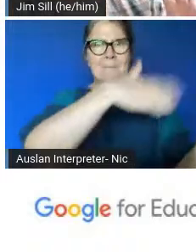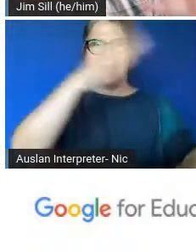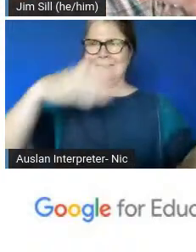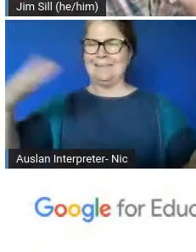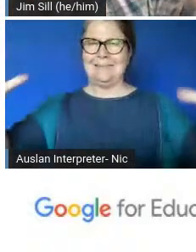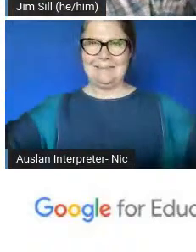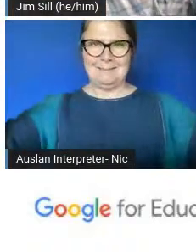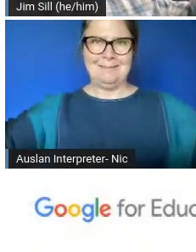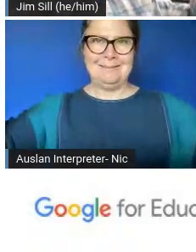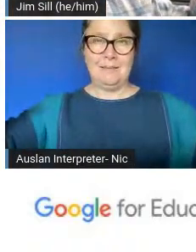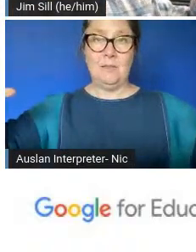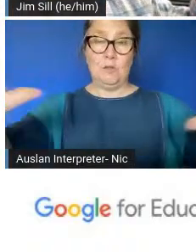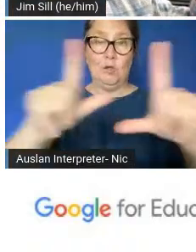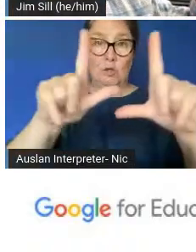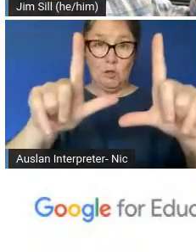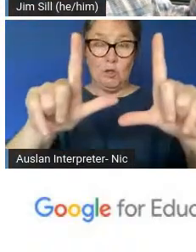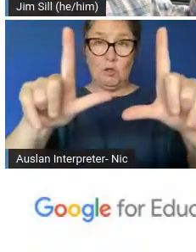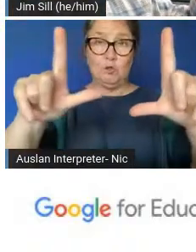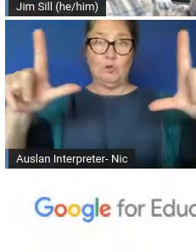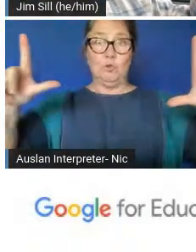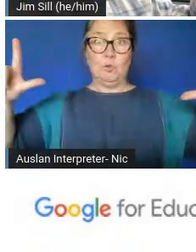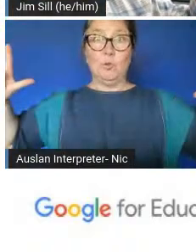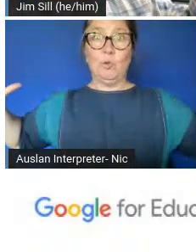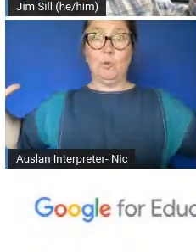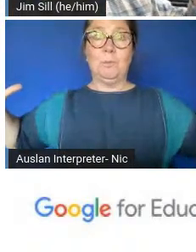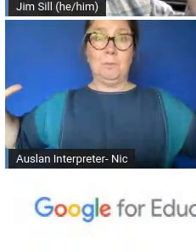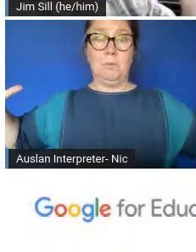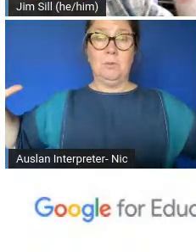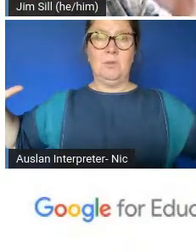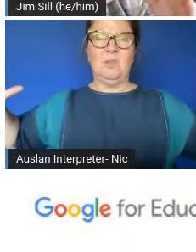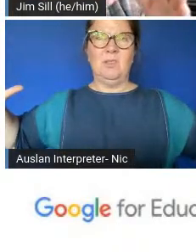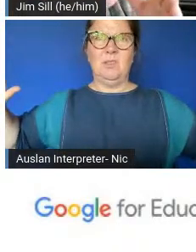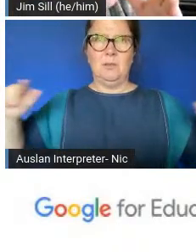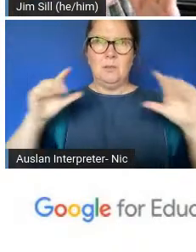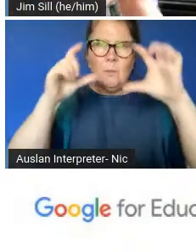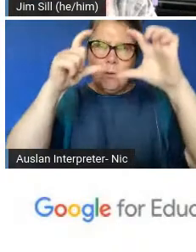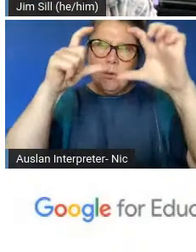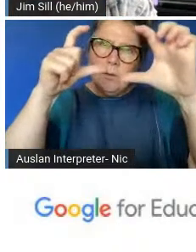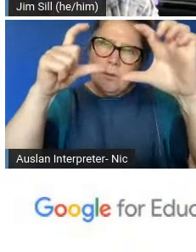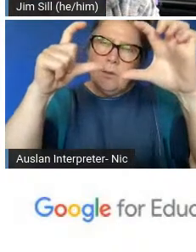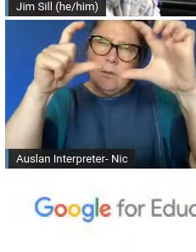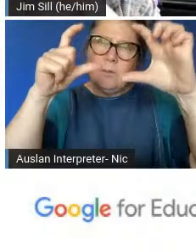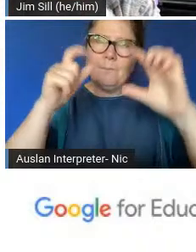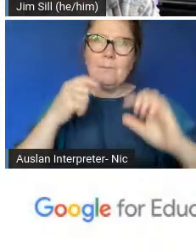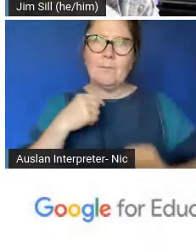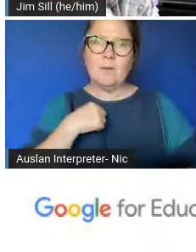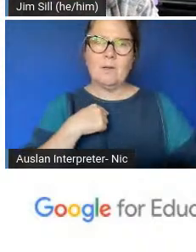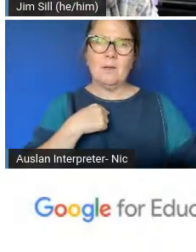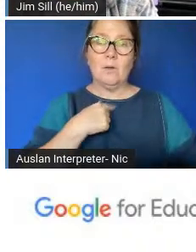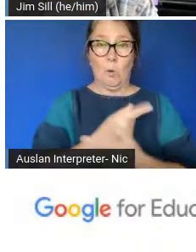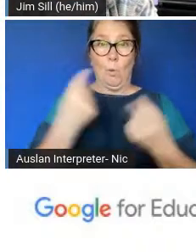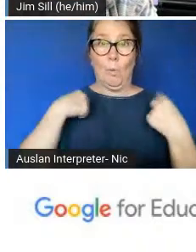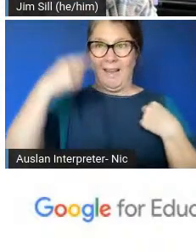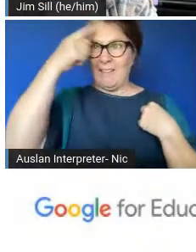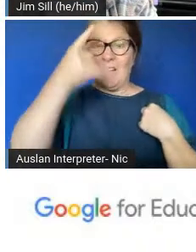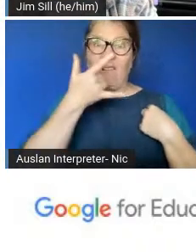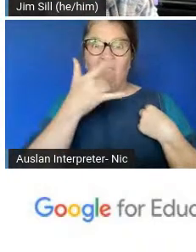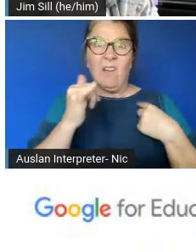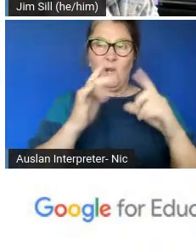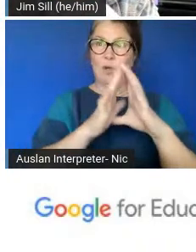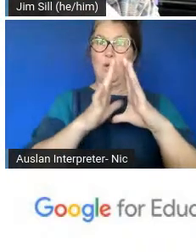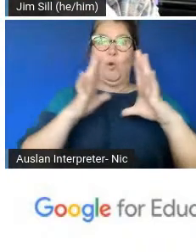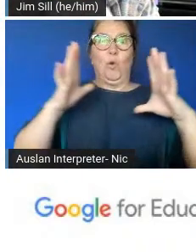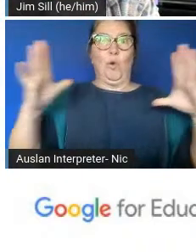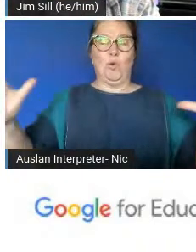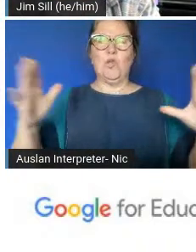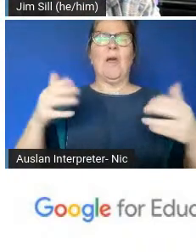this impression that it's so big, and then when we go into the Metropolitan Museum of Art in New York City, it's not